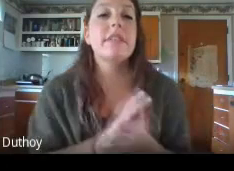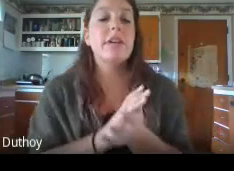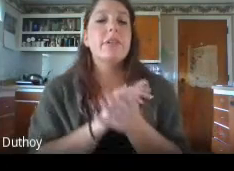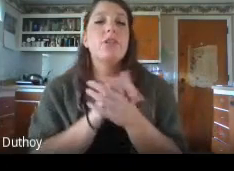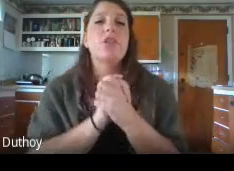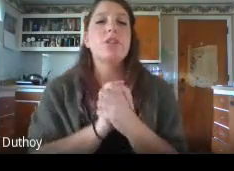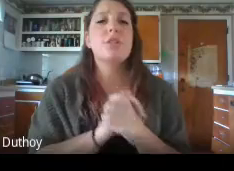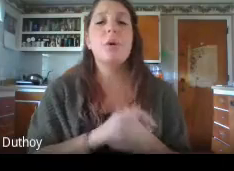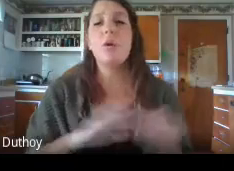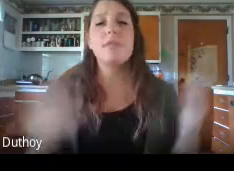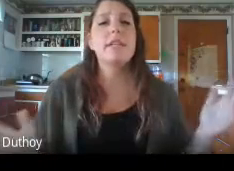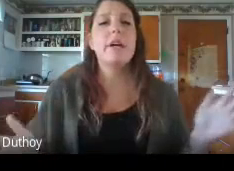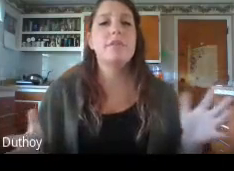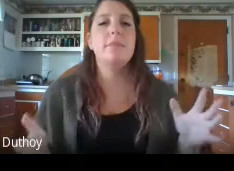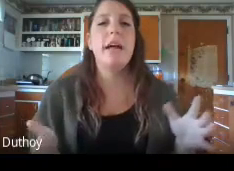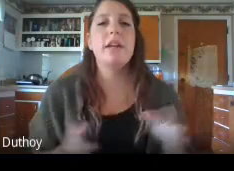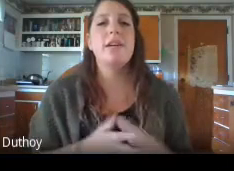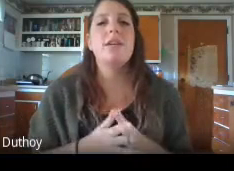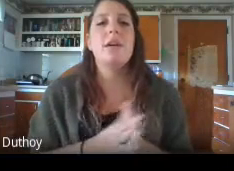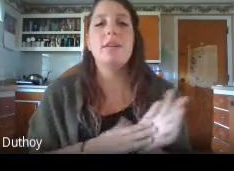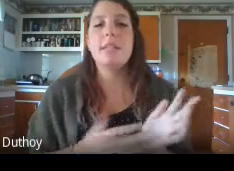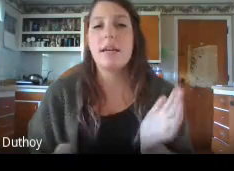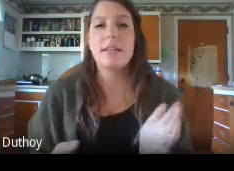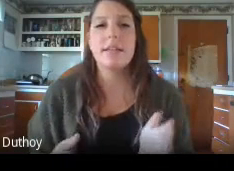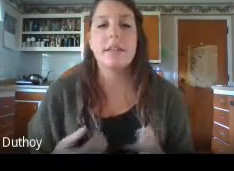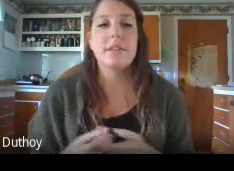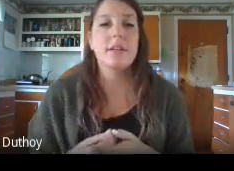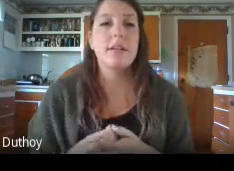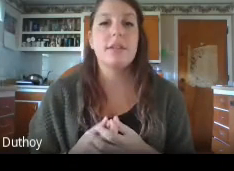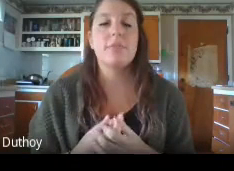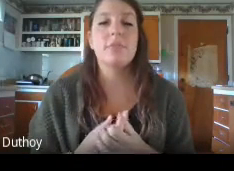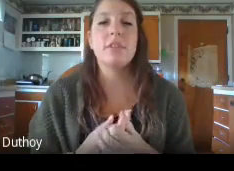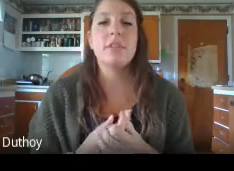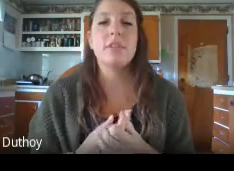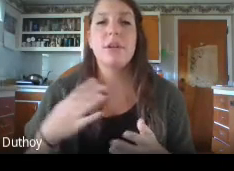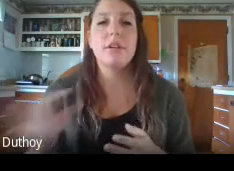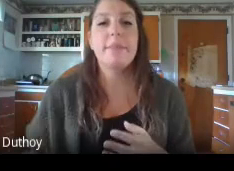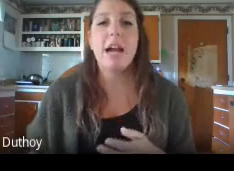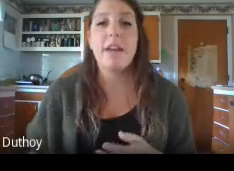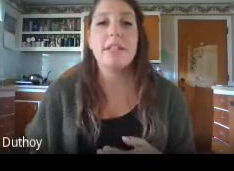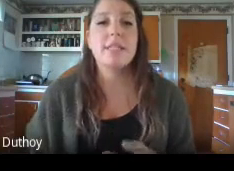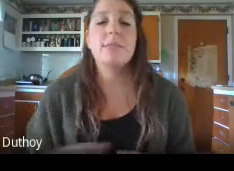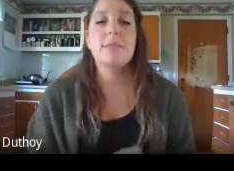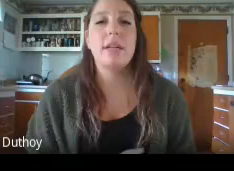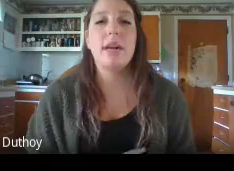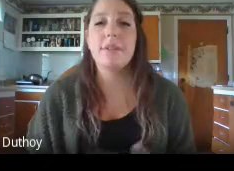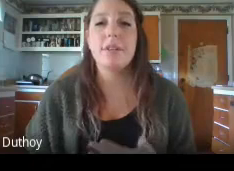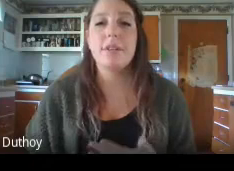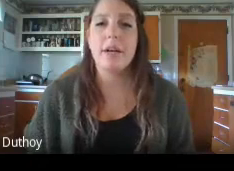All right, this video is just to go over the alphabet all together so that you can look back on